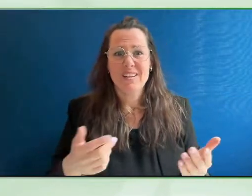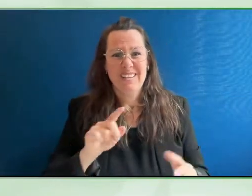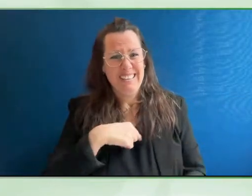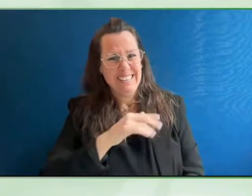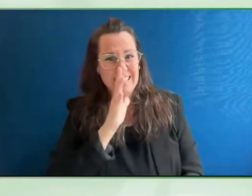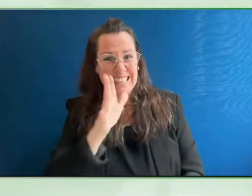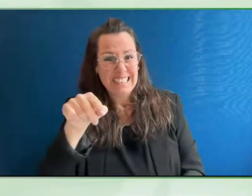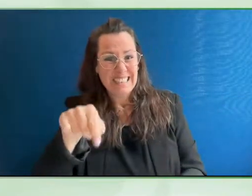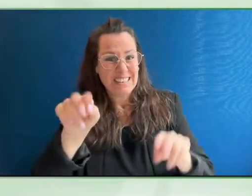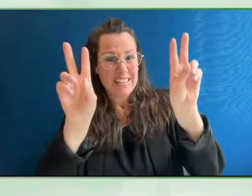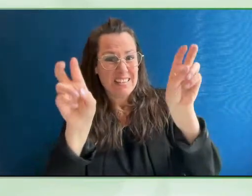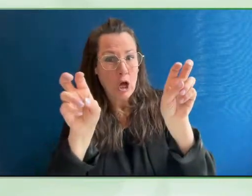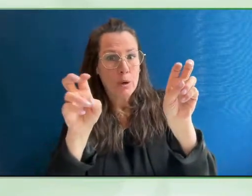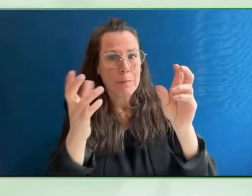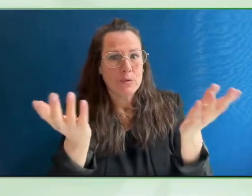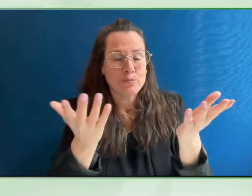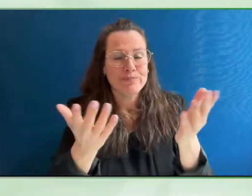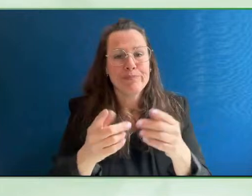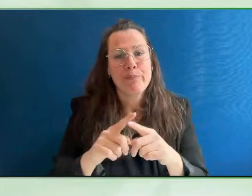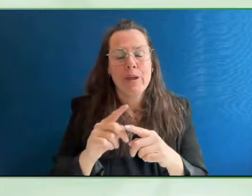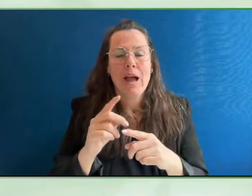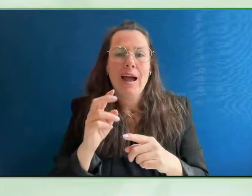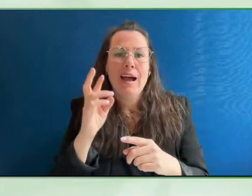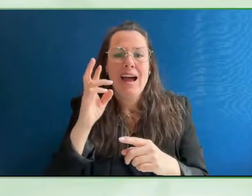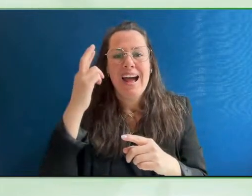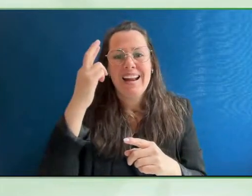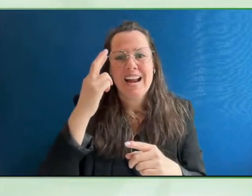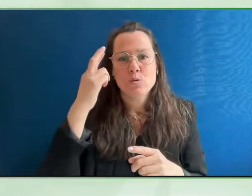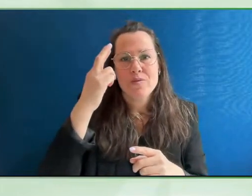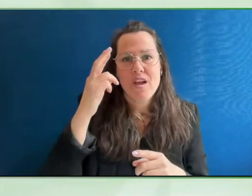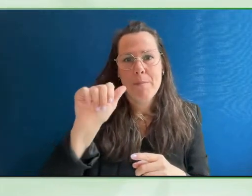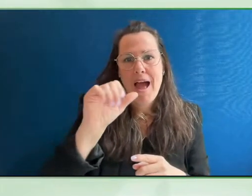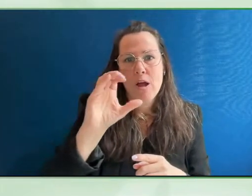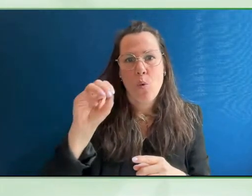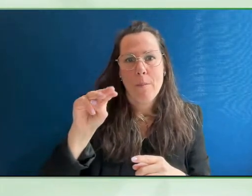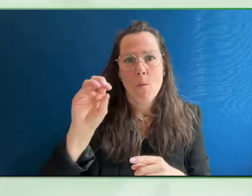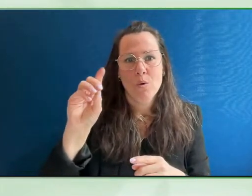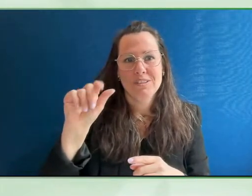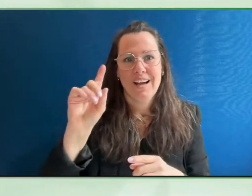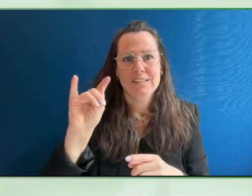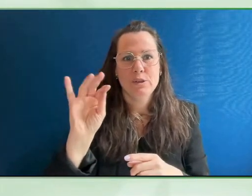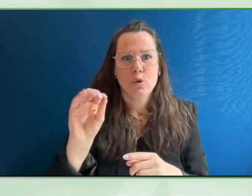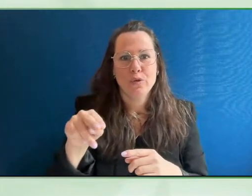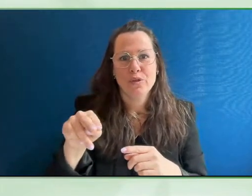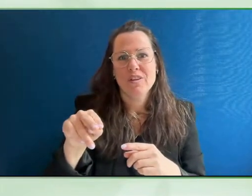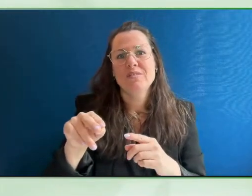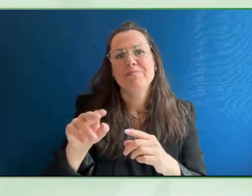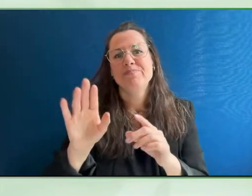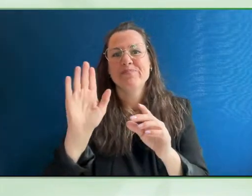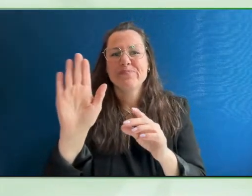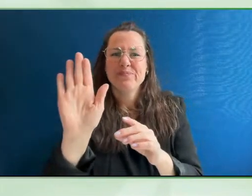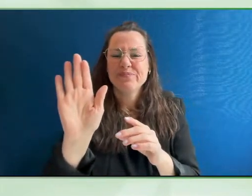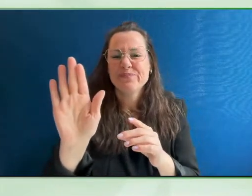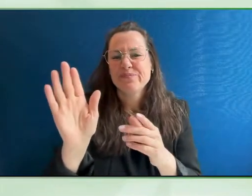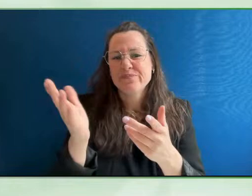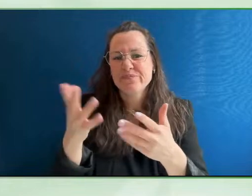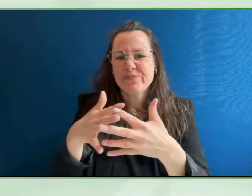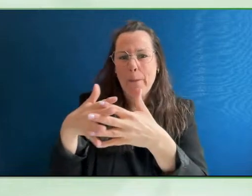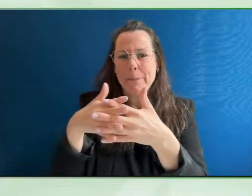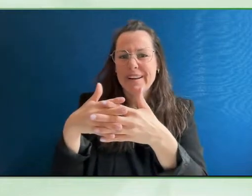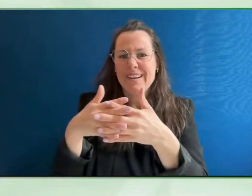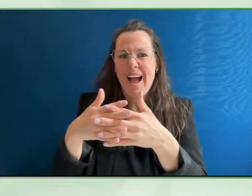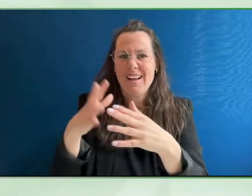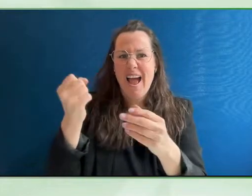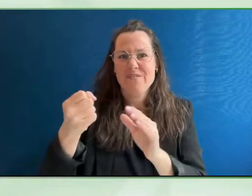the conversation, now you're trying to help them thrive and be their best and do their best and provide